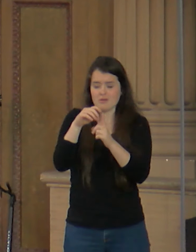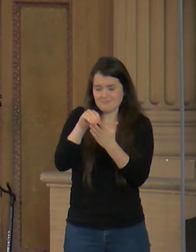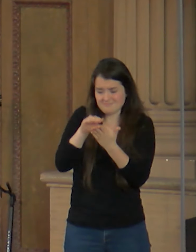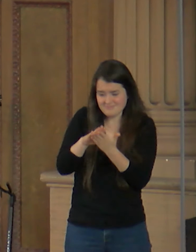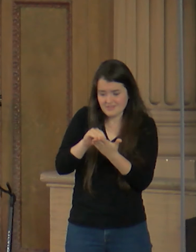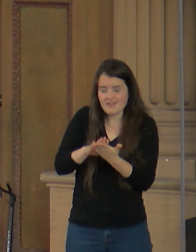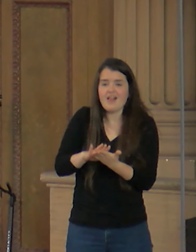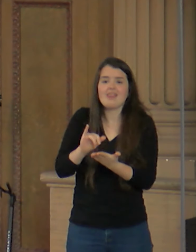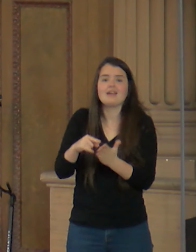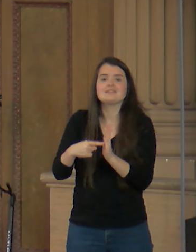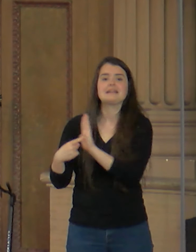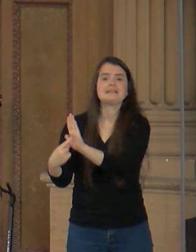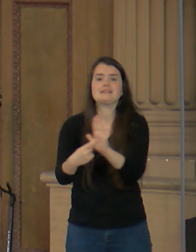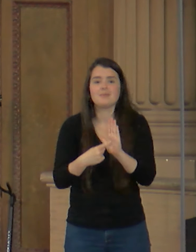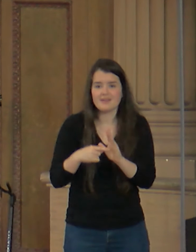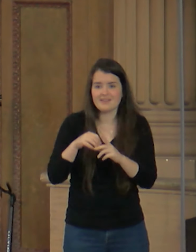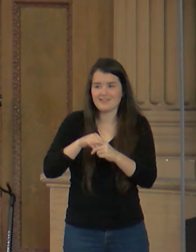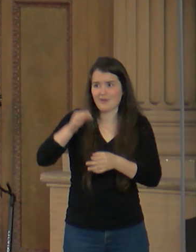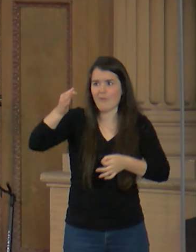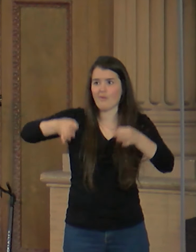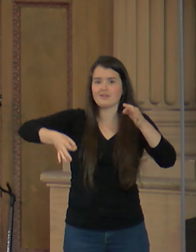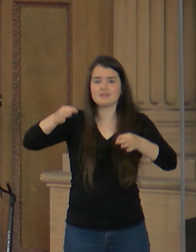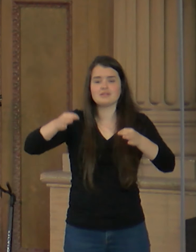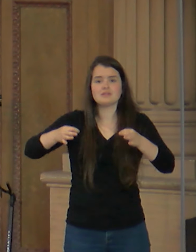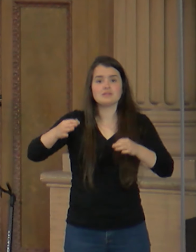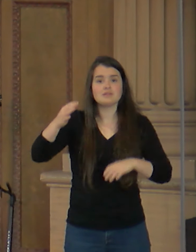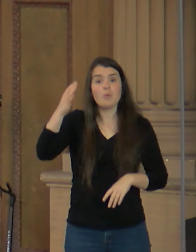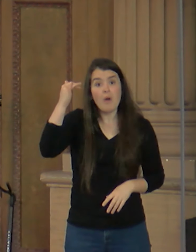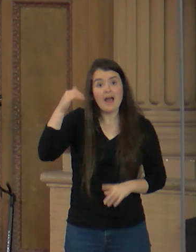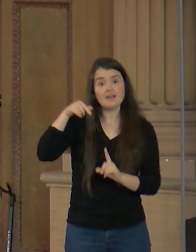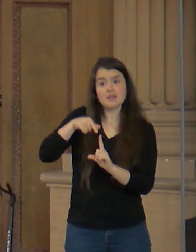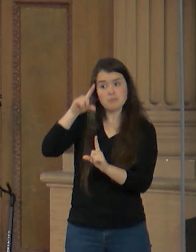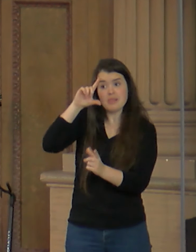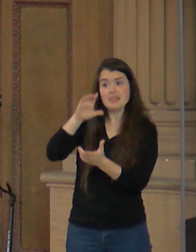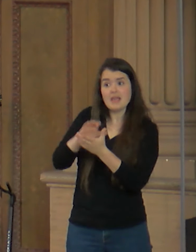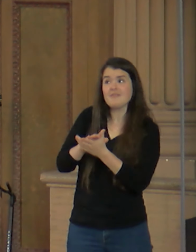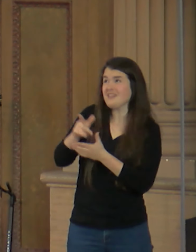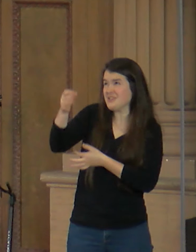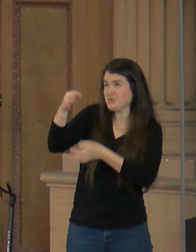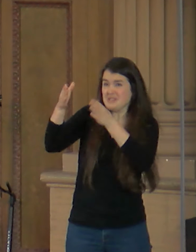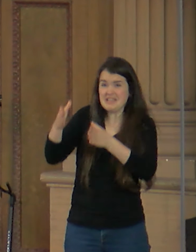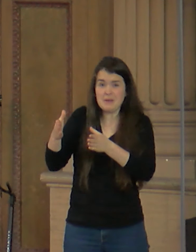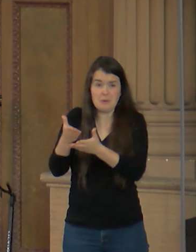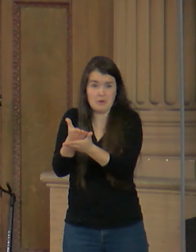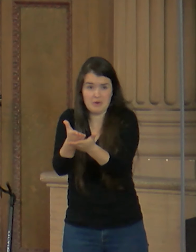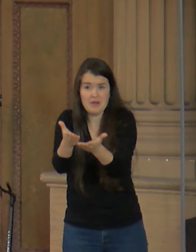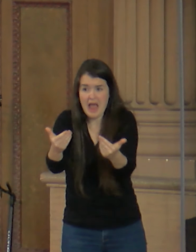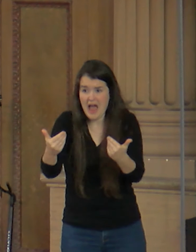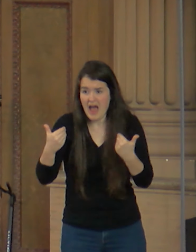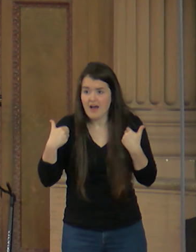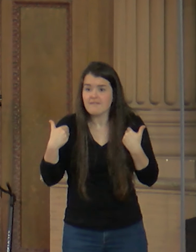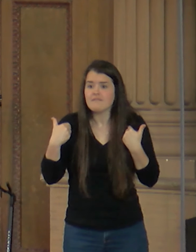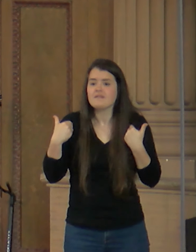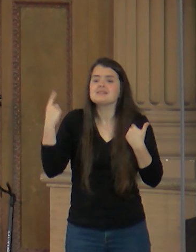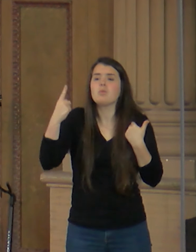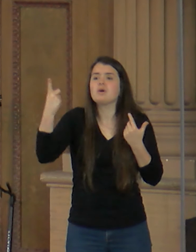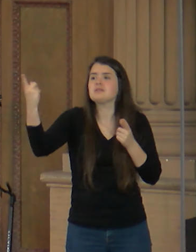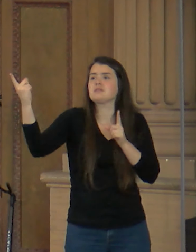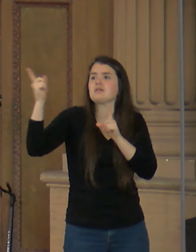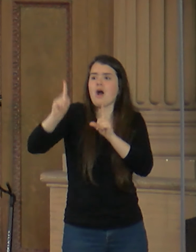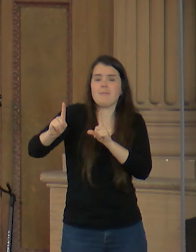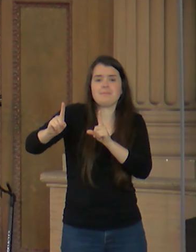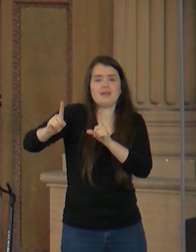in court. Because he believed that he had a redeemer, Hebrew goel. It was someone, an advocate, who would come and argue for Job before